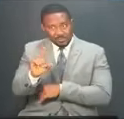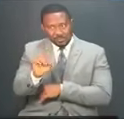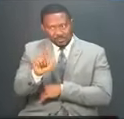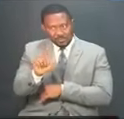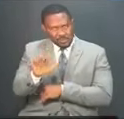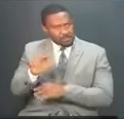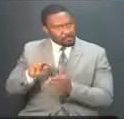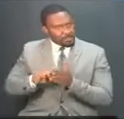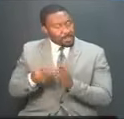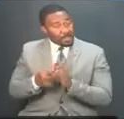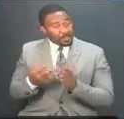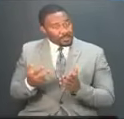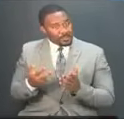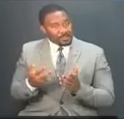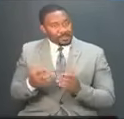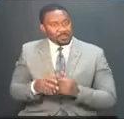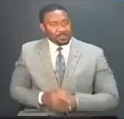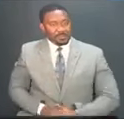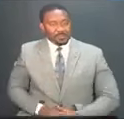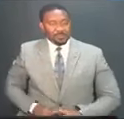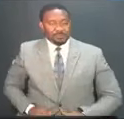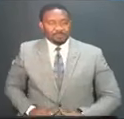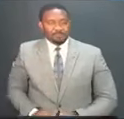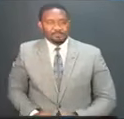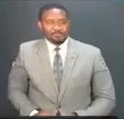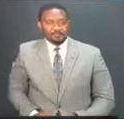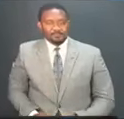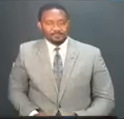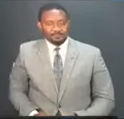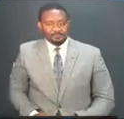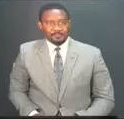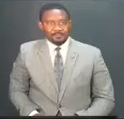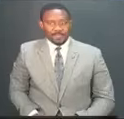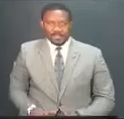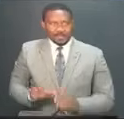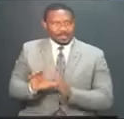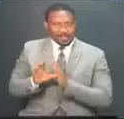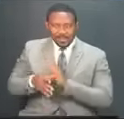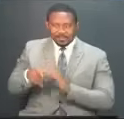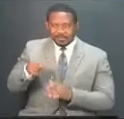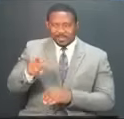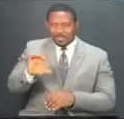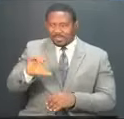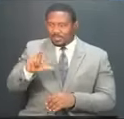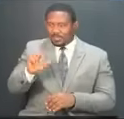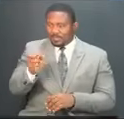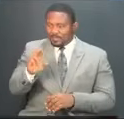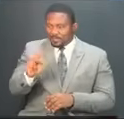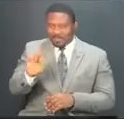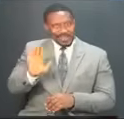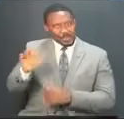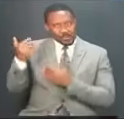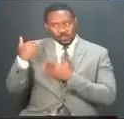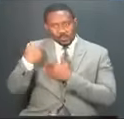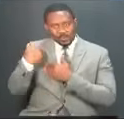that the obligation of the Clerk of Parliament will start counting